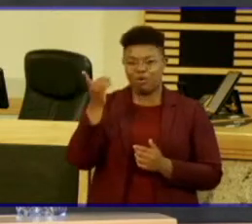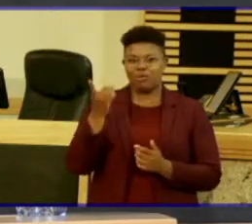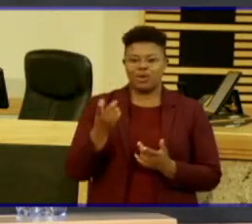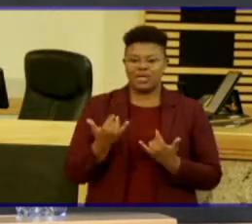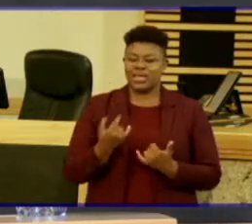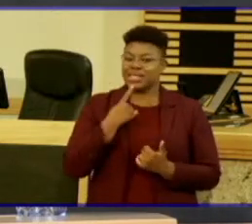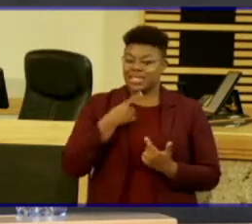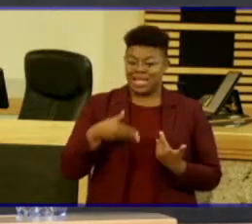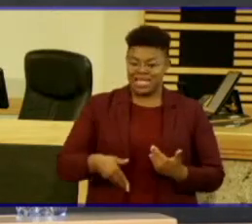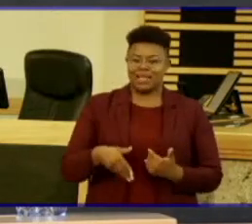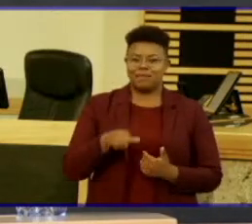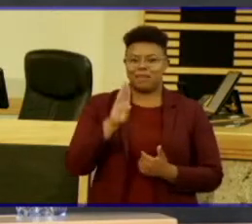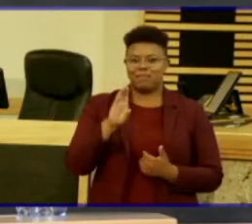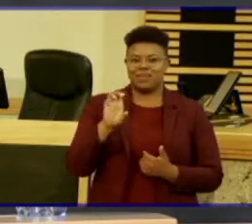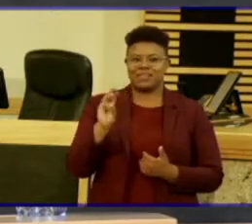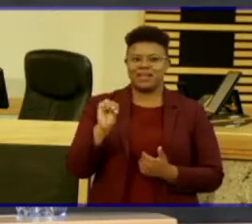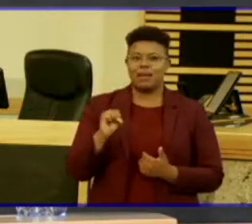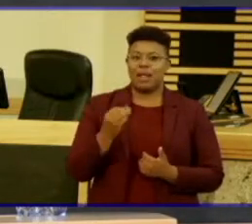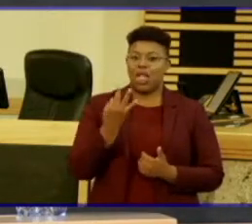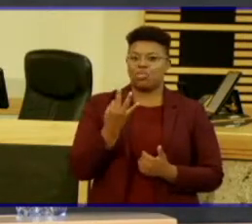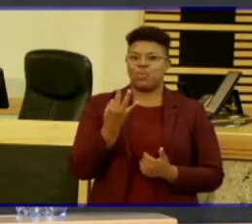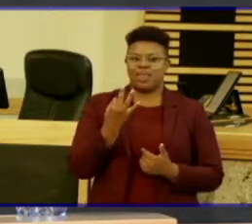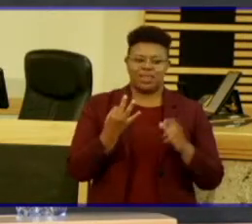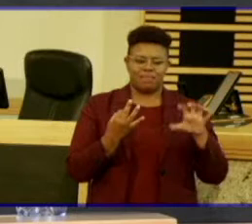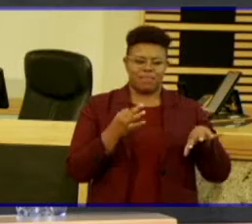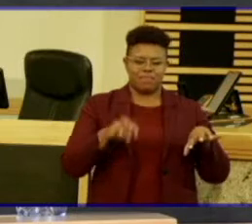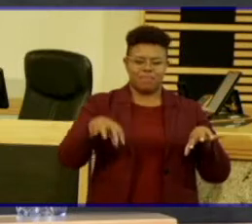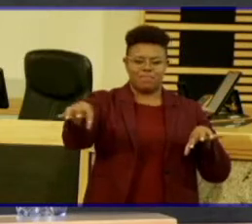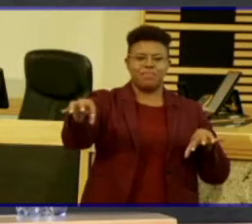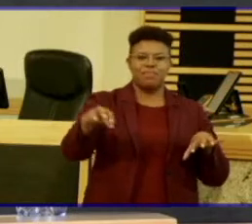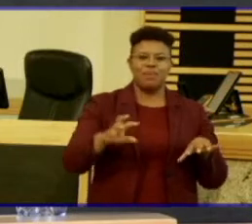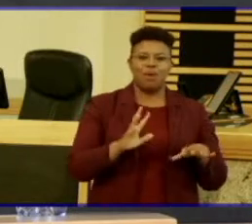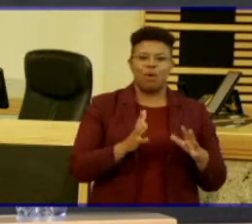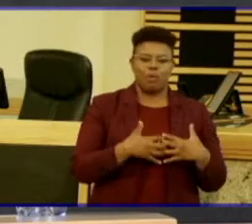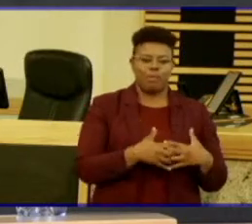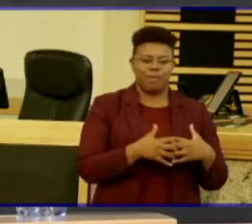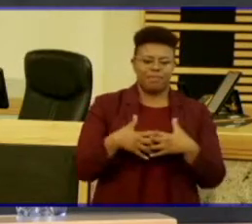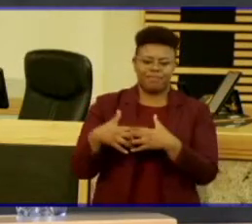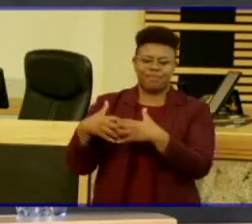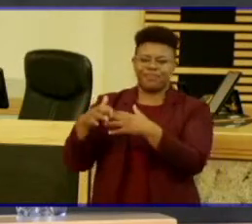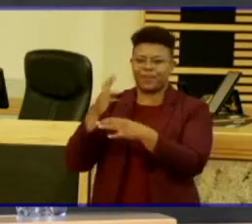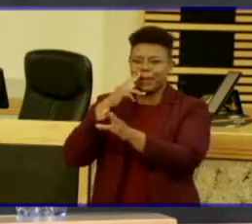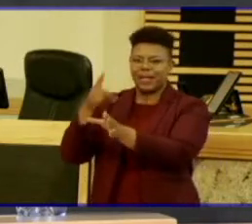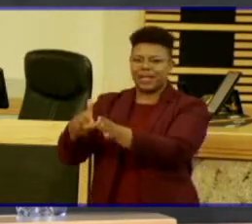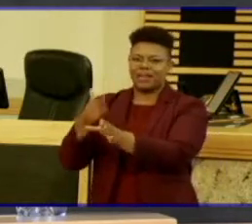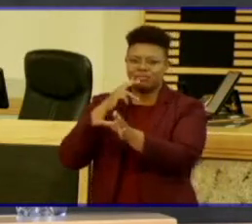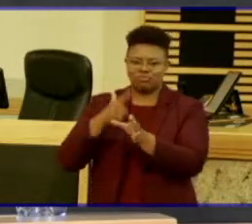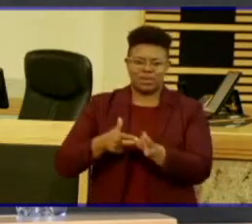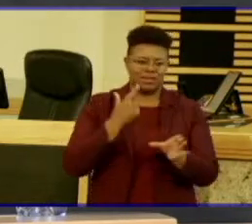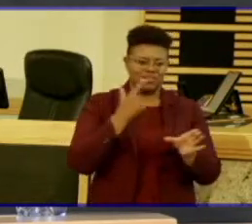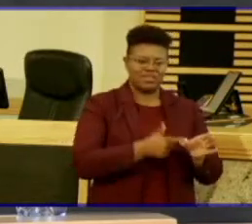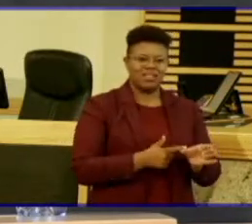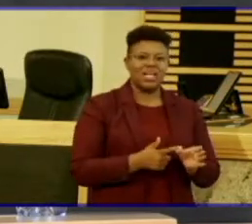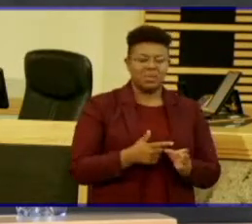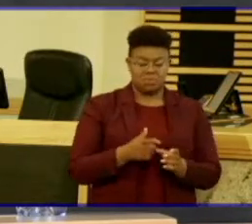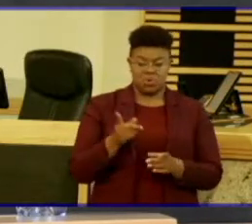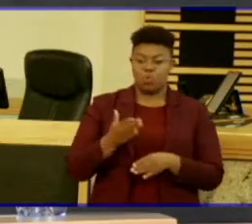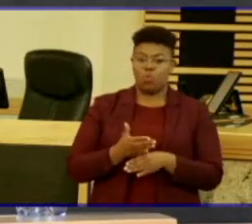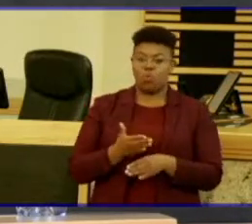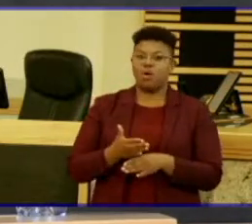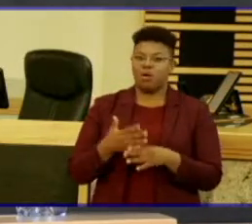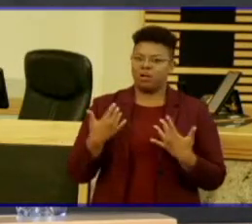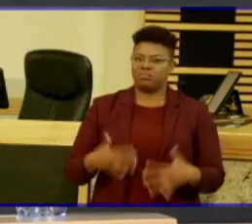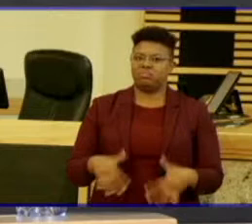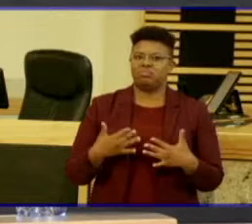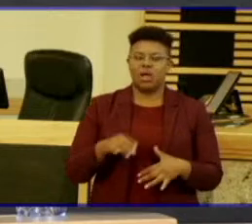apha eBuffalo City zintathu ezizayo kulo nyaka azawuzimelisela. Uyasebenza kwaye kubonakala into yokokuba